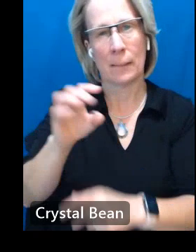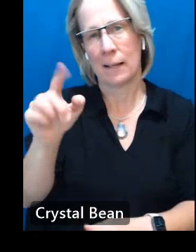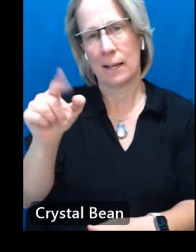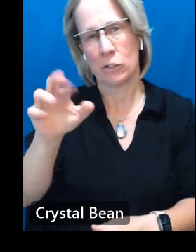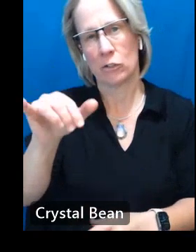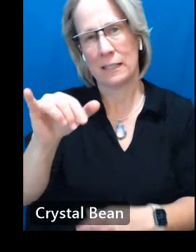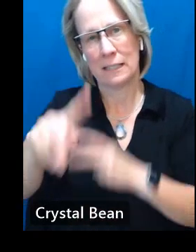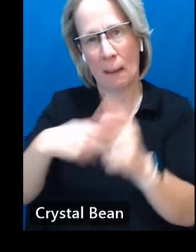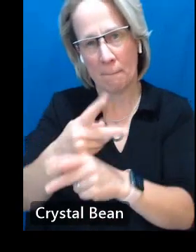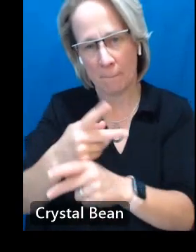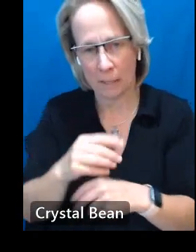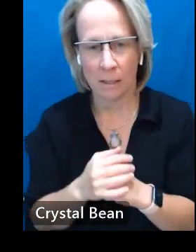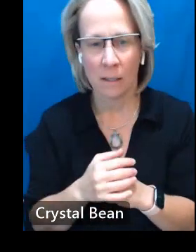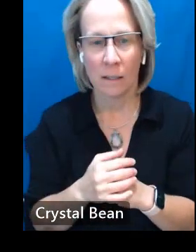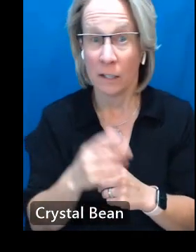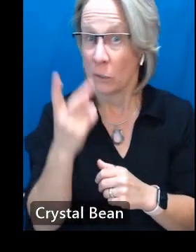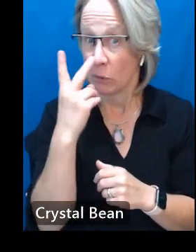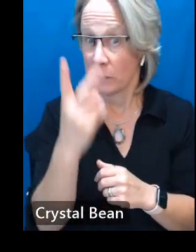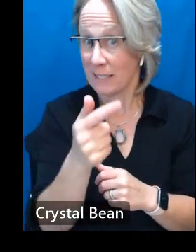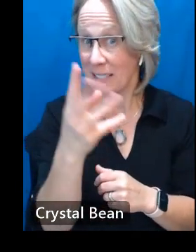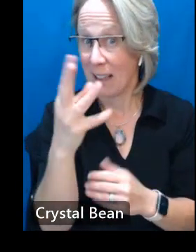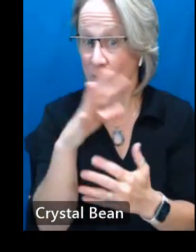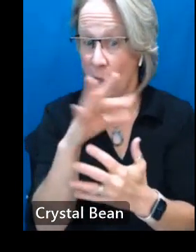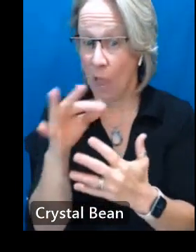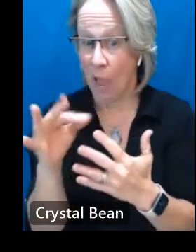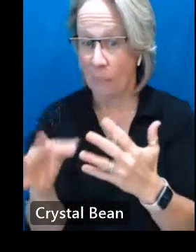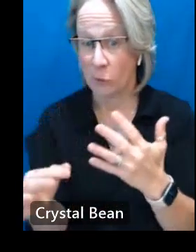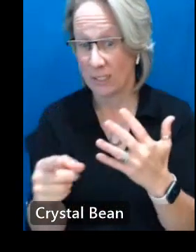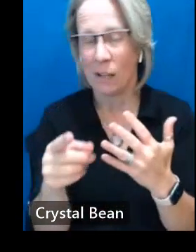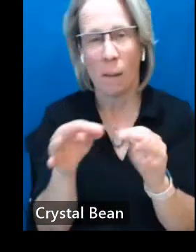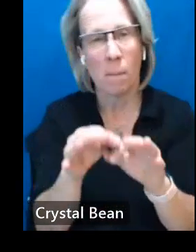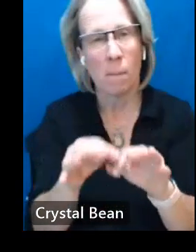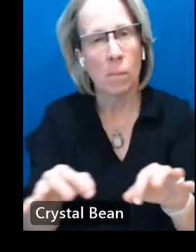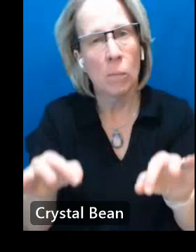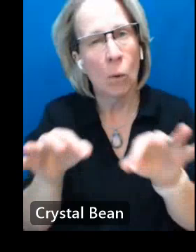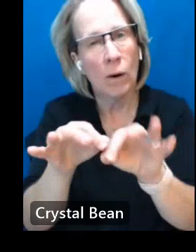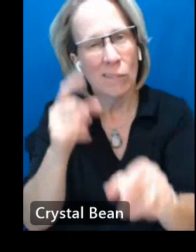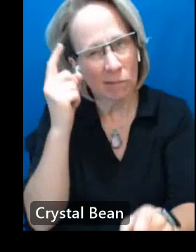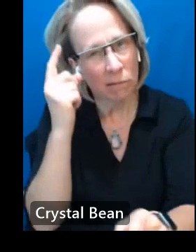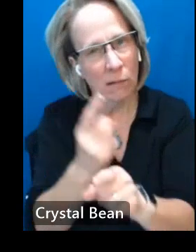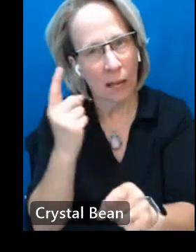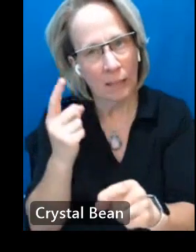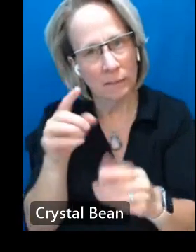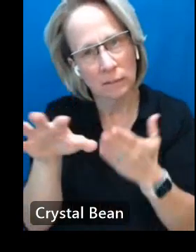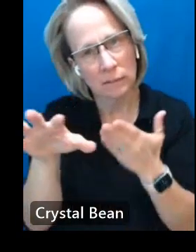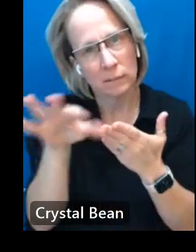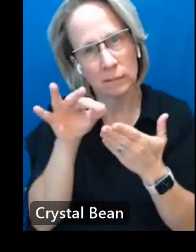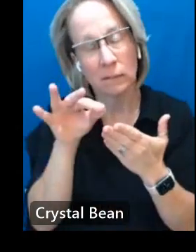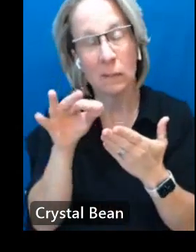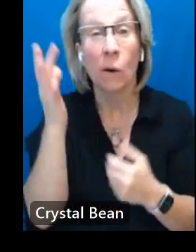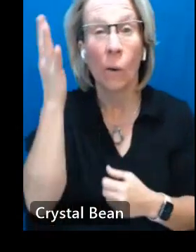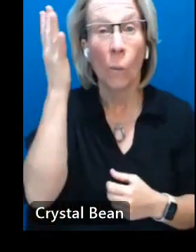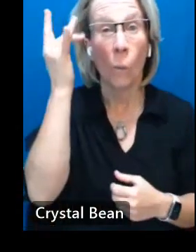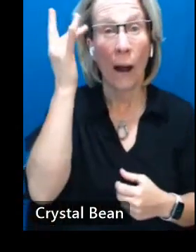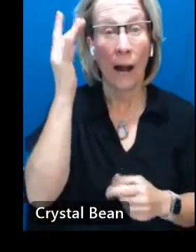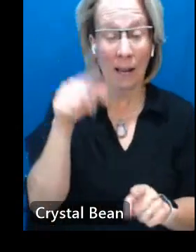here. And this is very important to get right because this is what determines how the journal gets